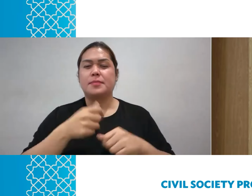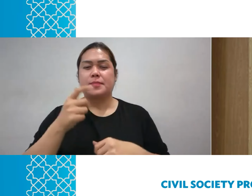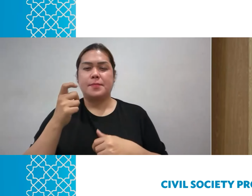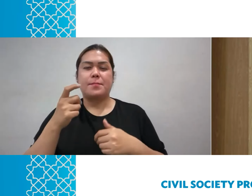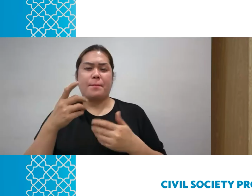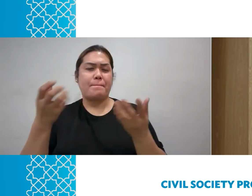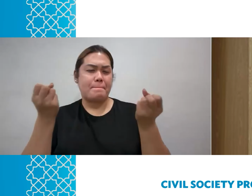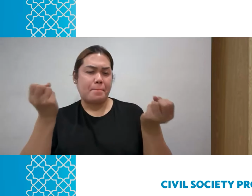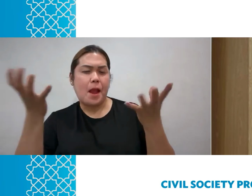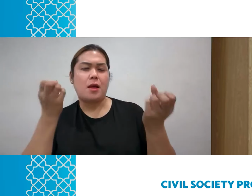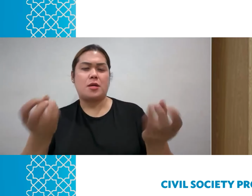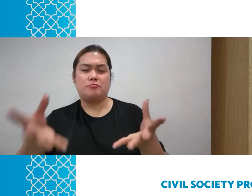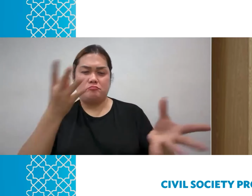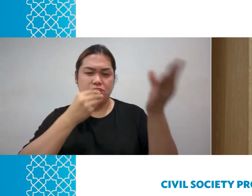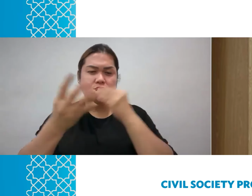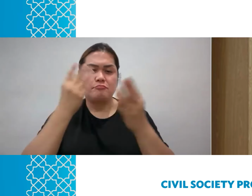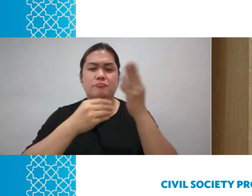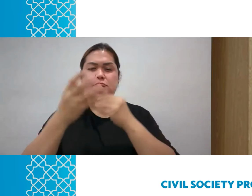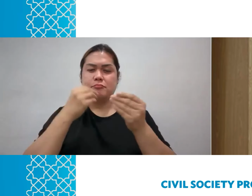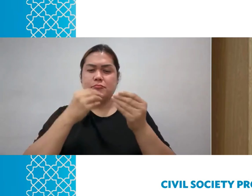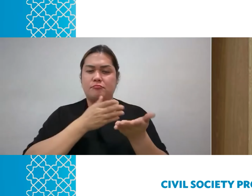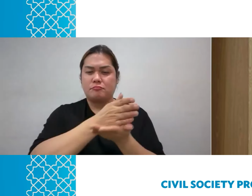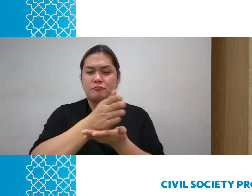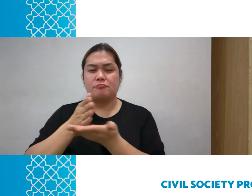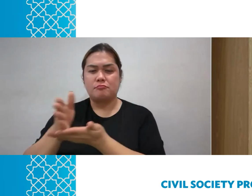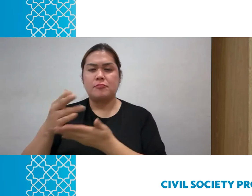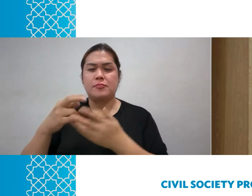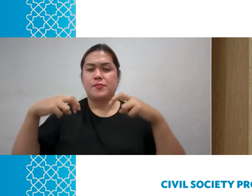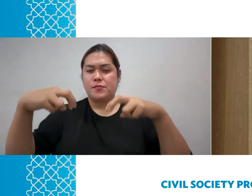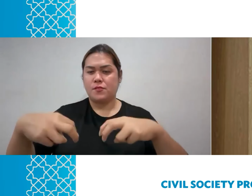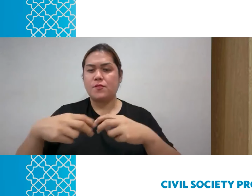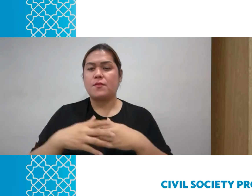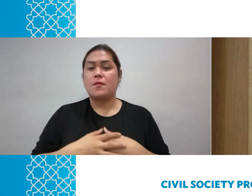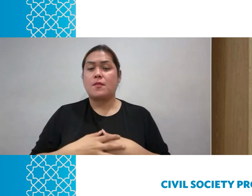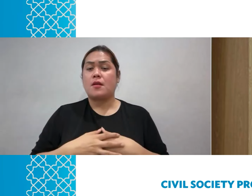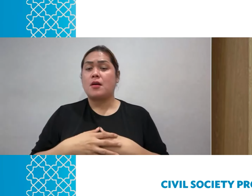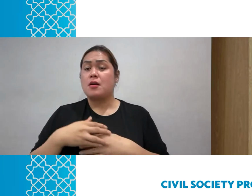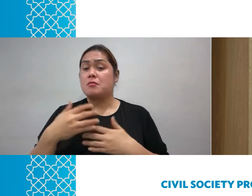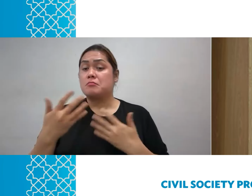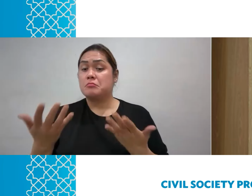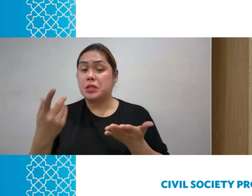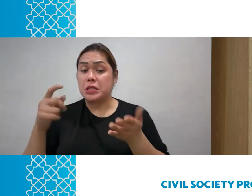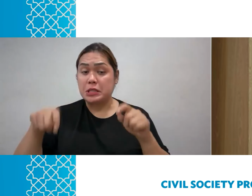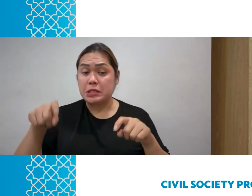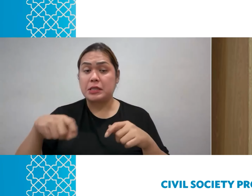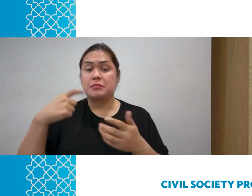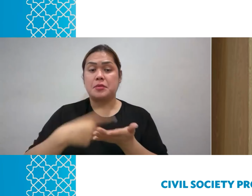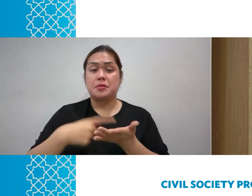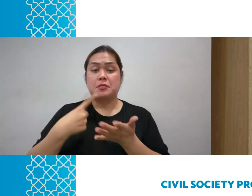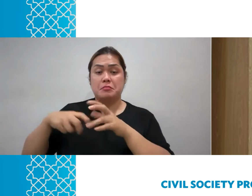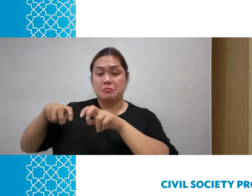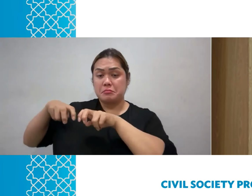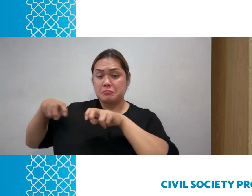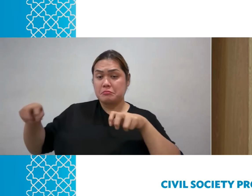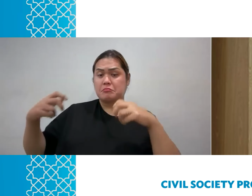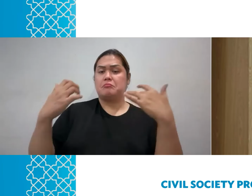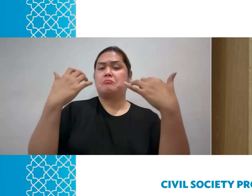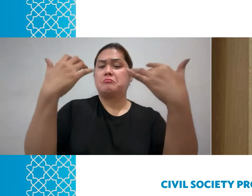dialogue together, I would say, between the audience and the panel about the need for transparency across different loan frameworks and development